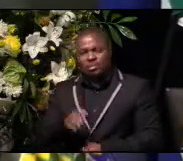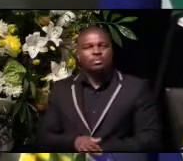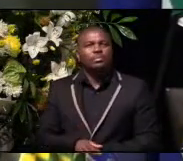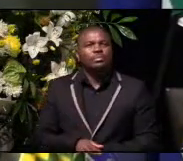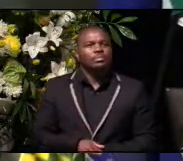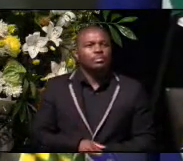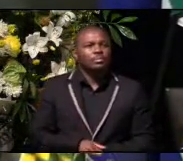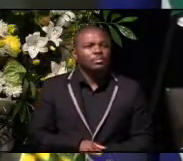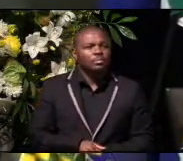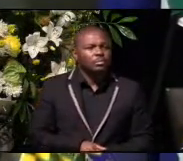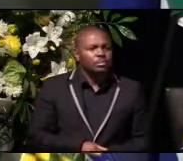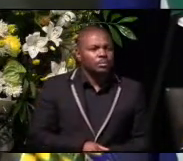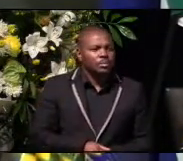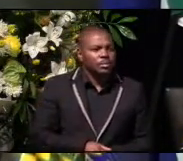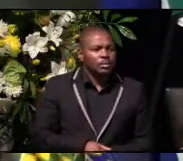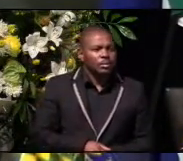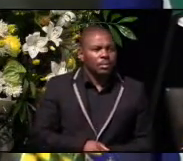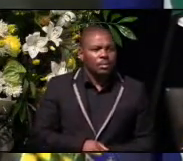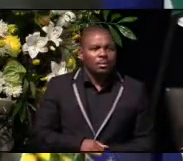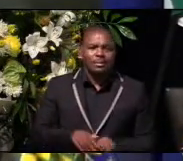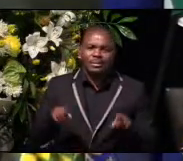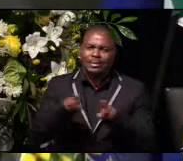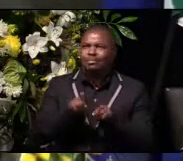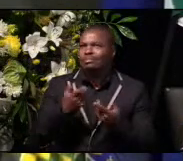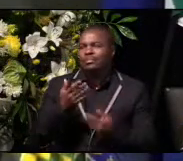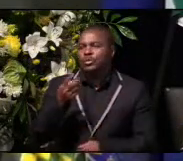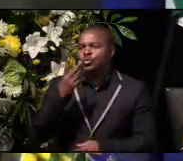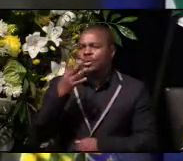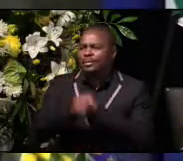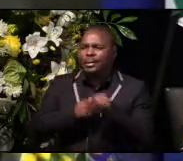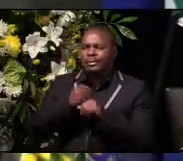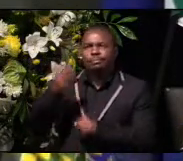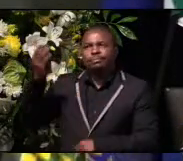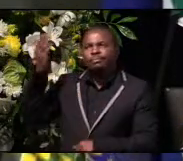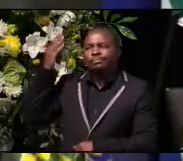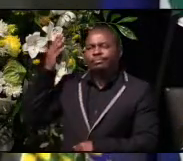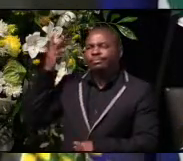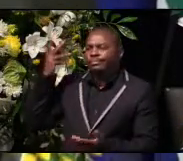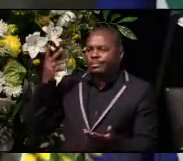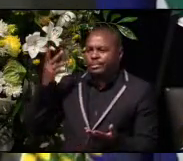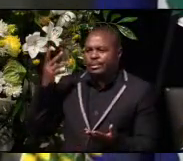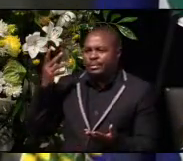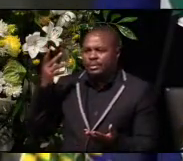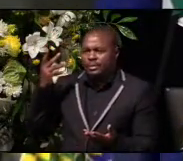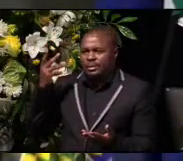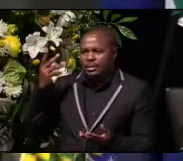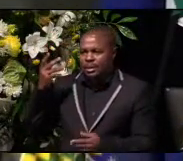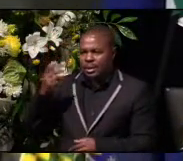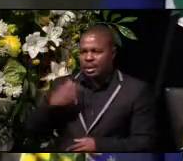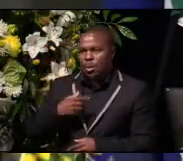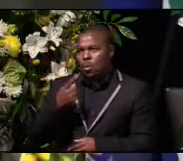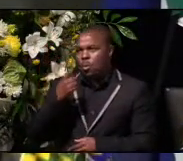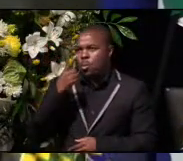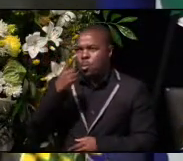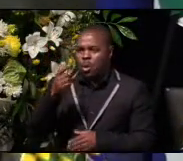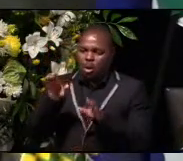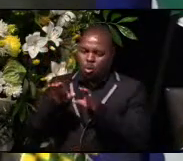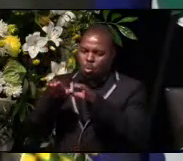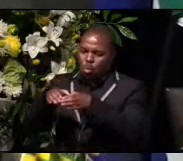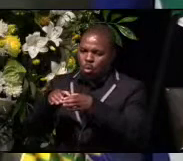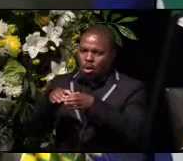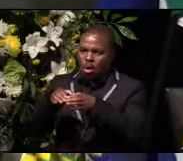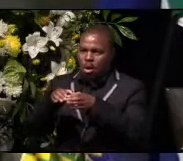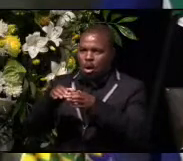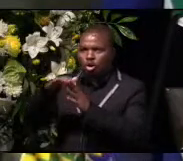not anymore what we are have been used to in the past 25 years or more it's not anymore a one party that is